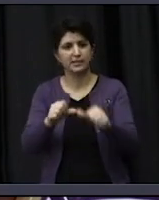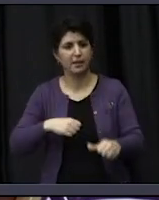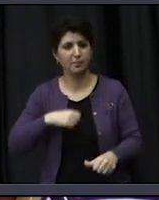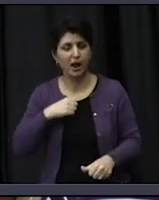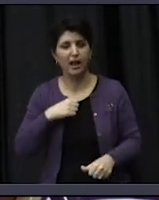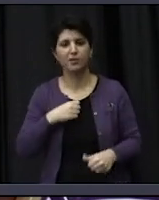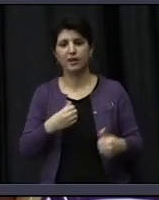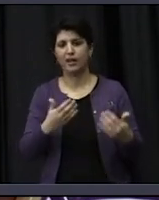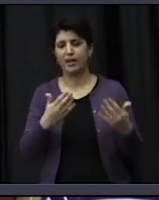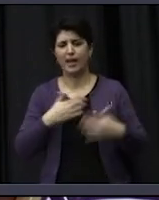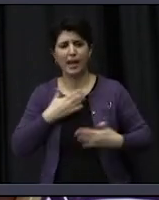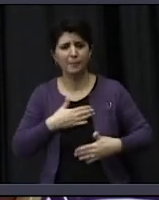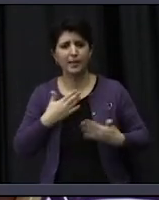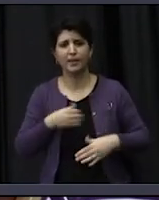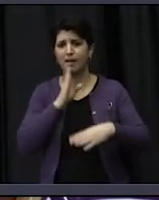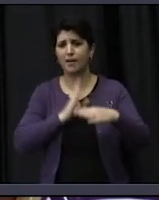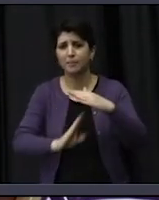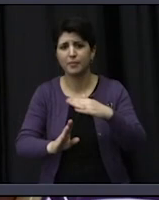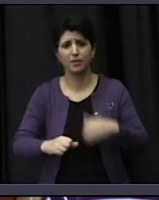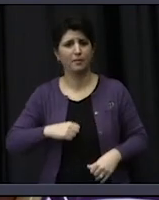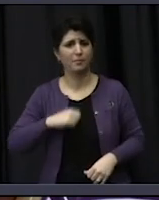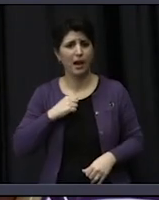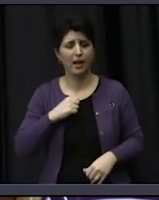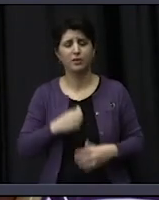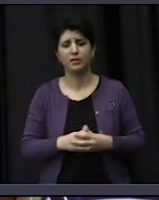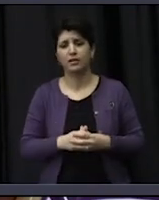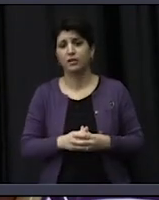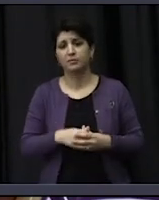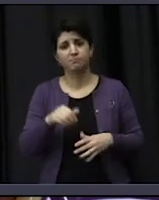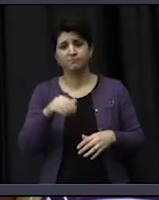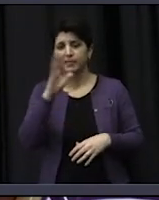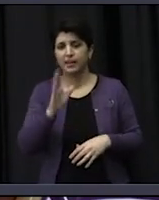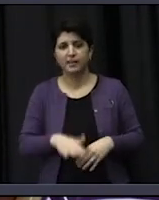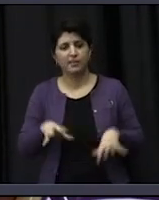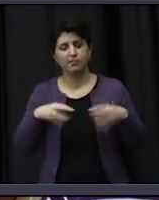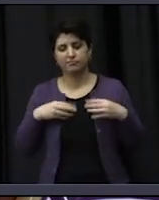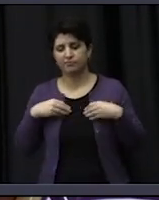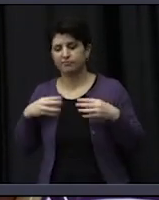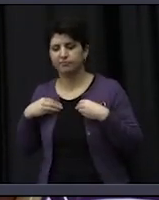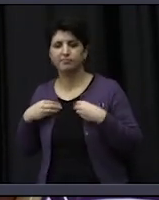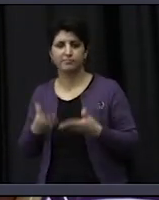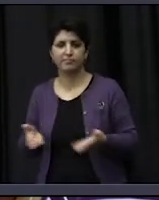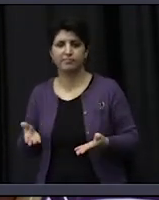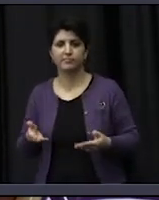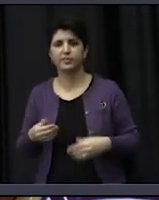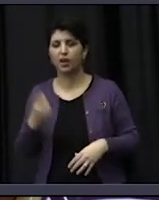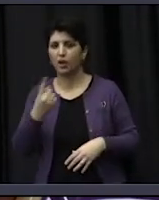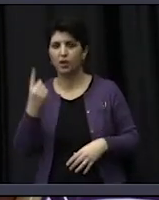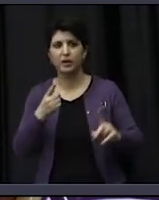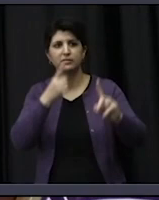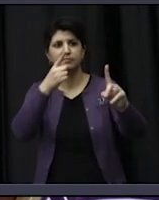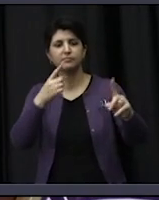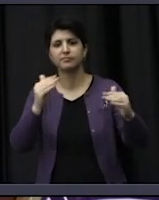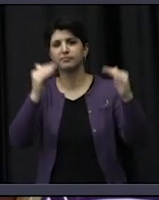determined. Stay hungry for more and never settle. I am proud of each and every one of you. On behalf